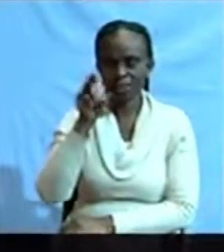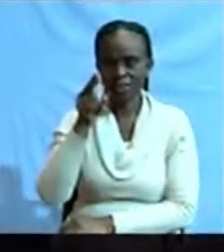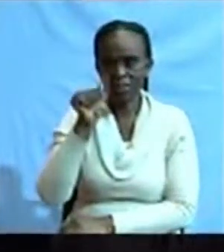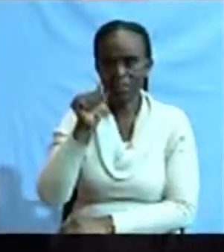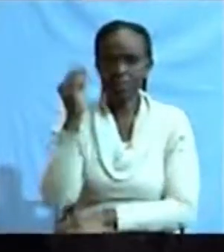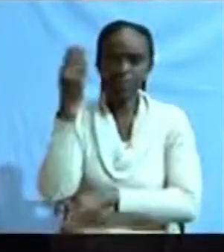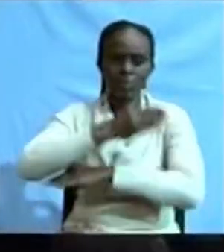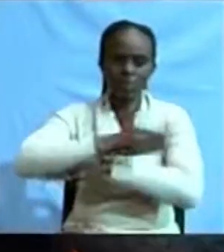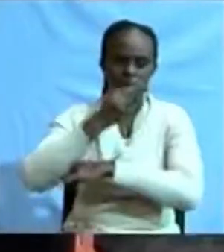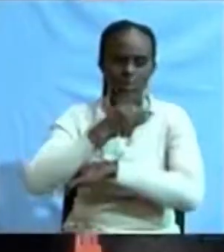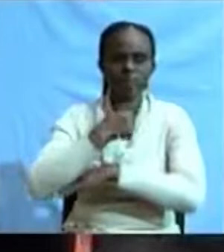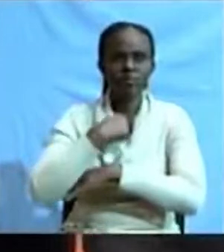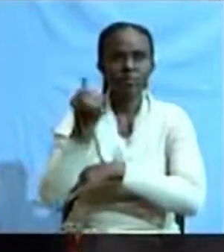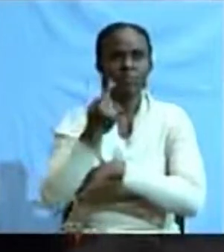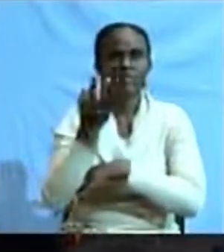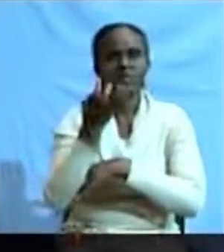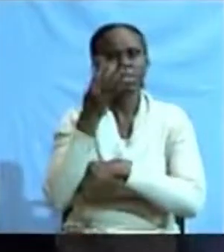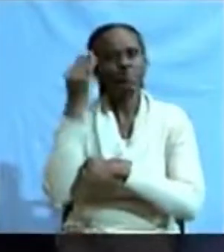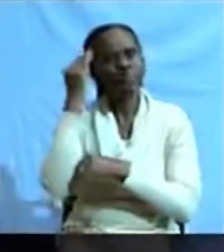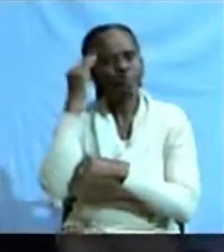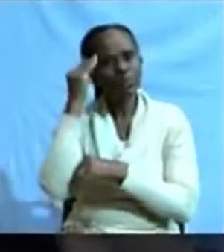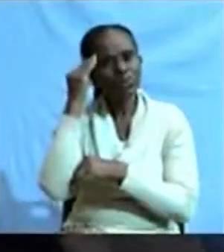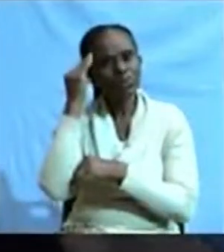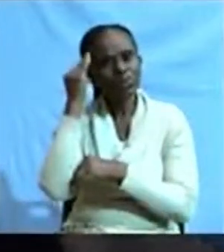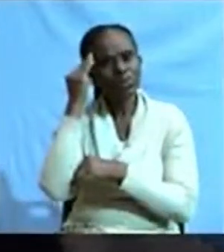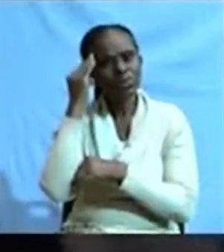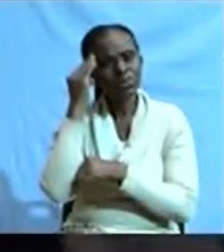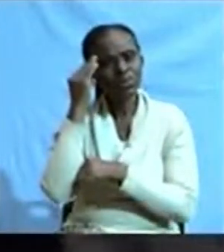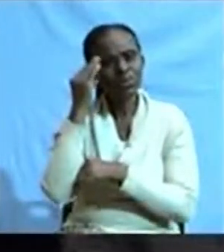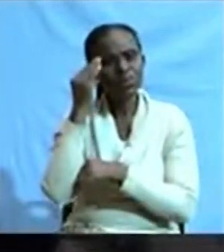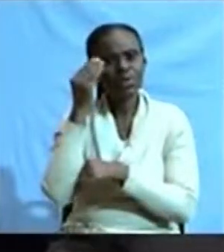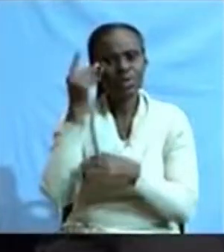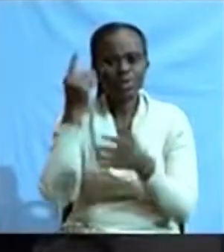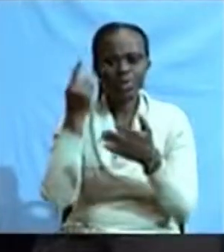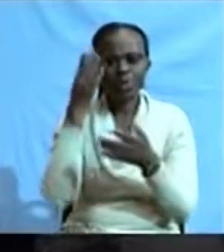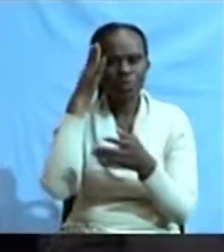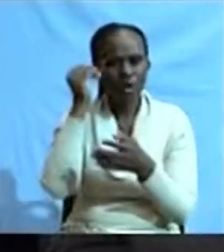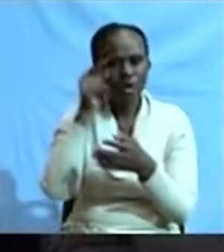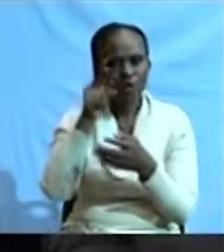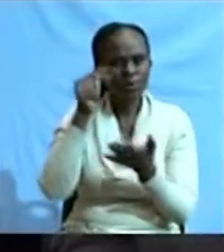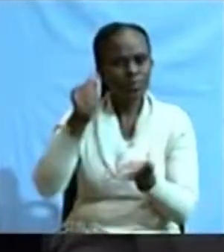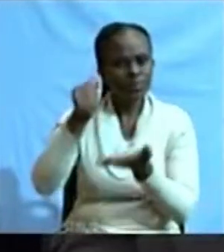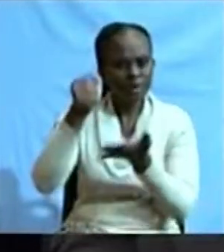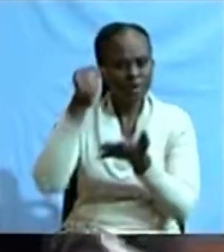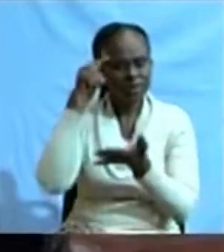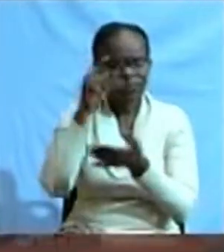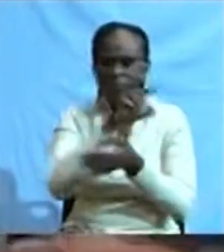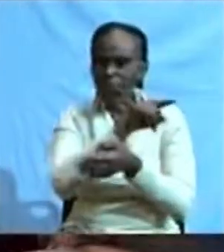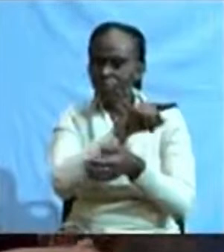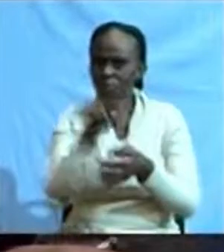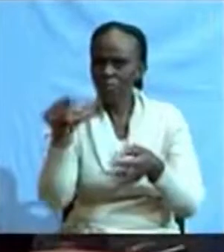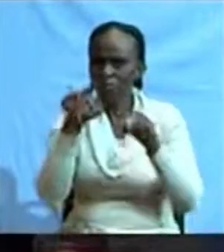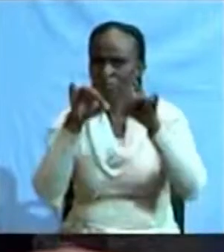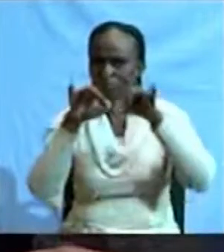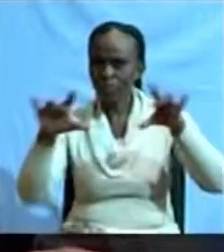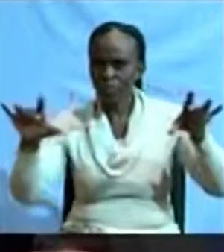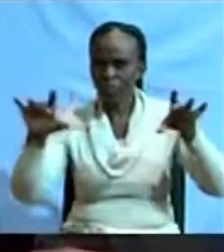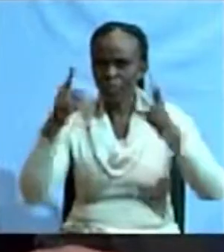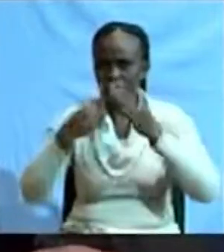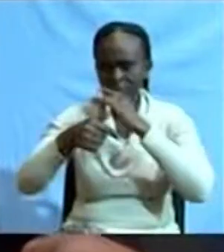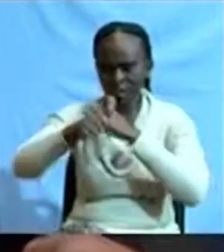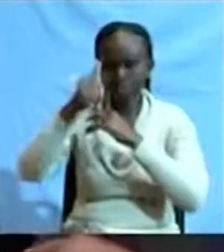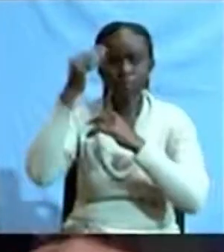I wanted to find out what made you budget for the plots that you knew